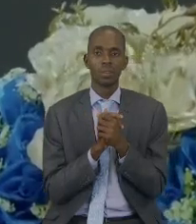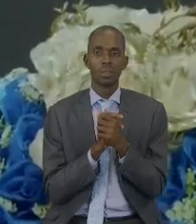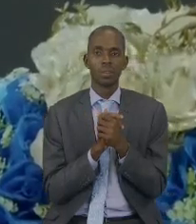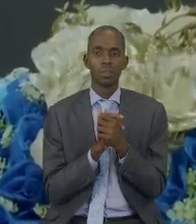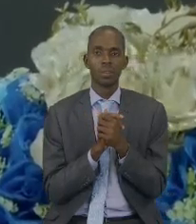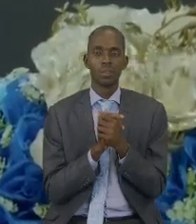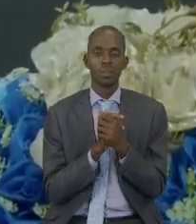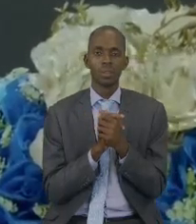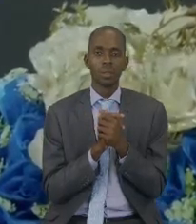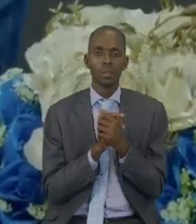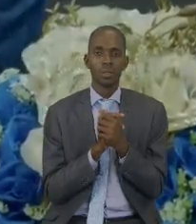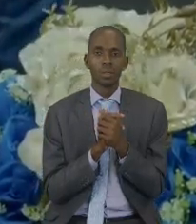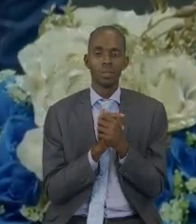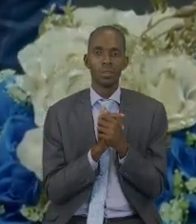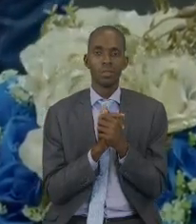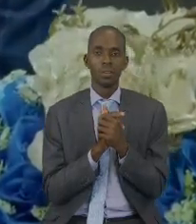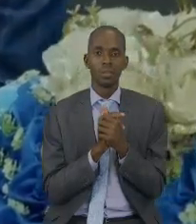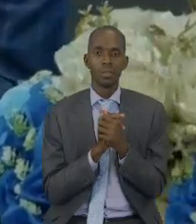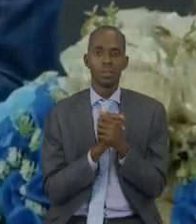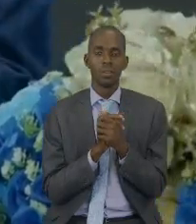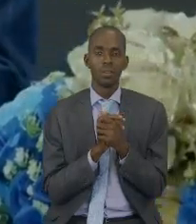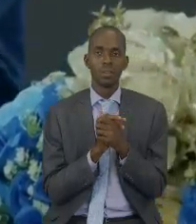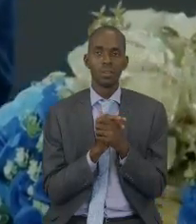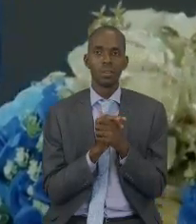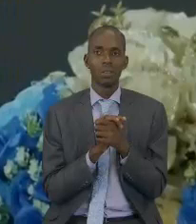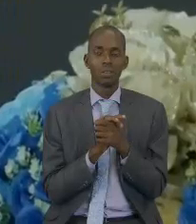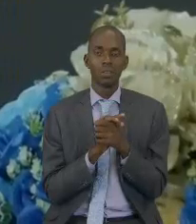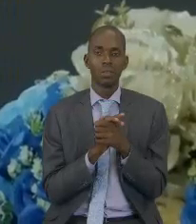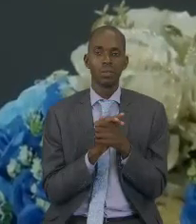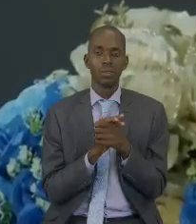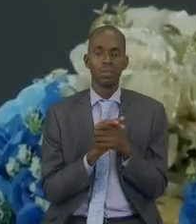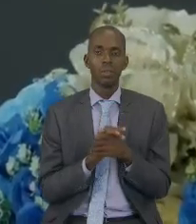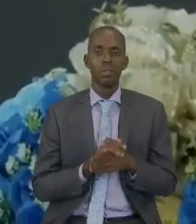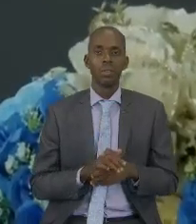If you are finished in any of the areas, indicate, please.